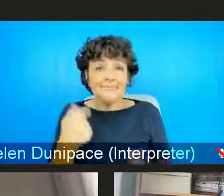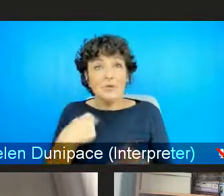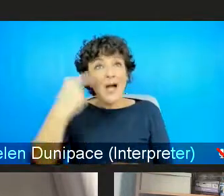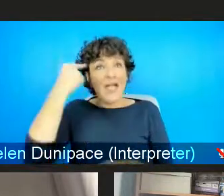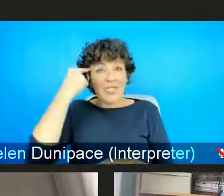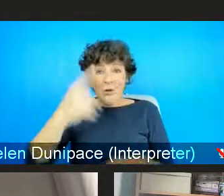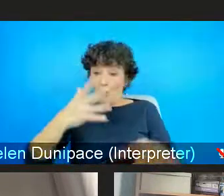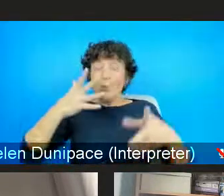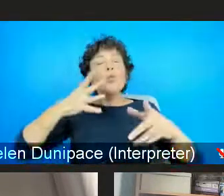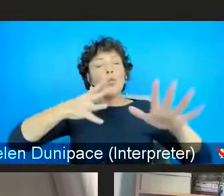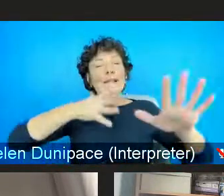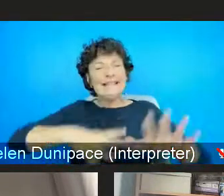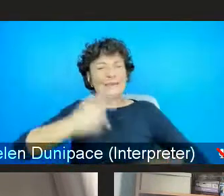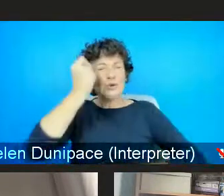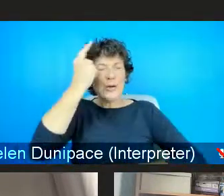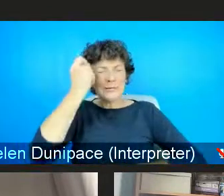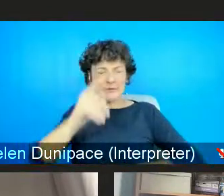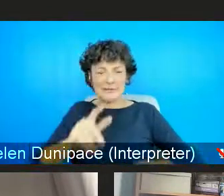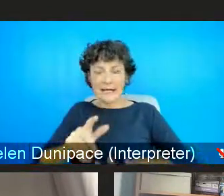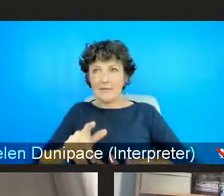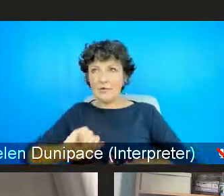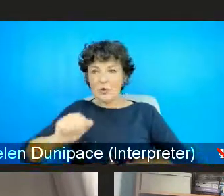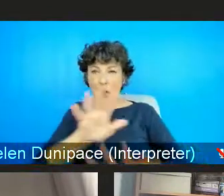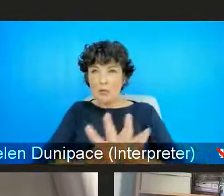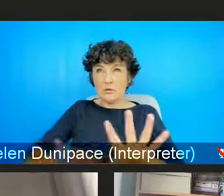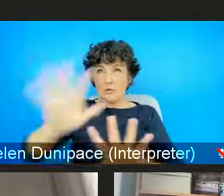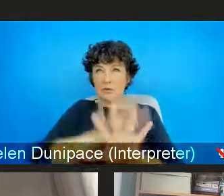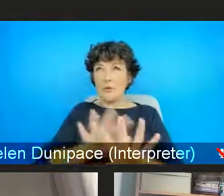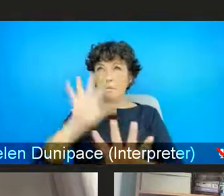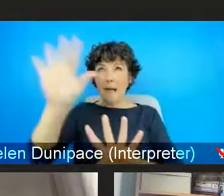to understand where that exists, and then